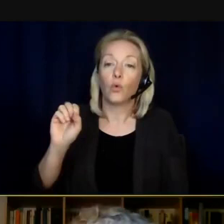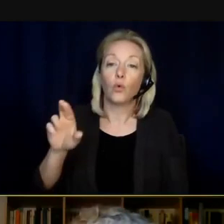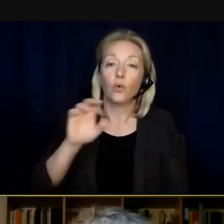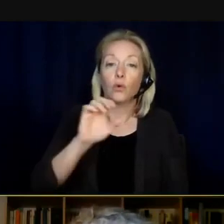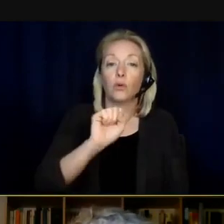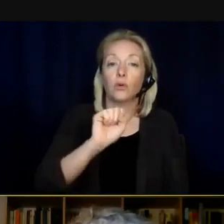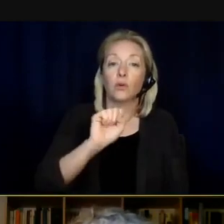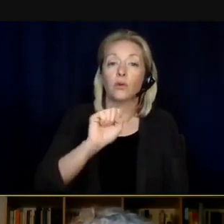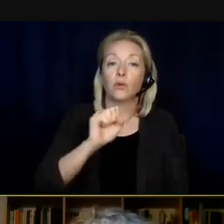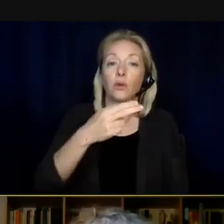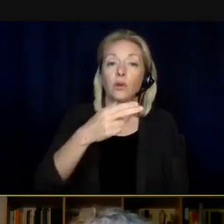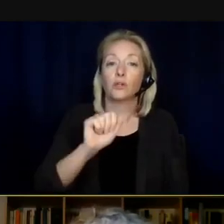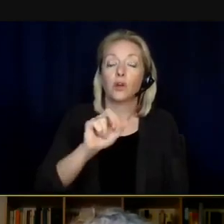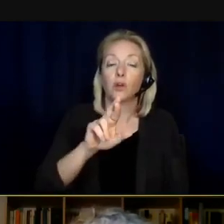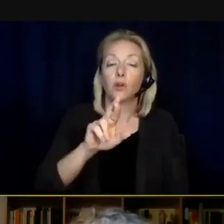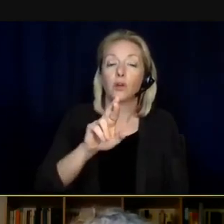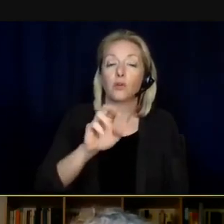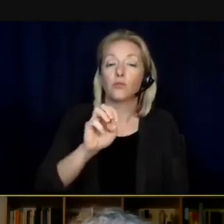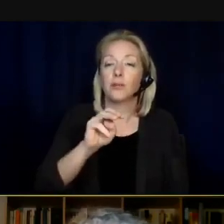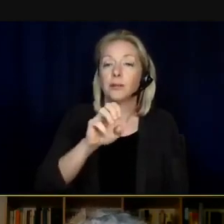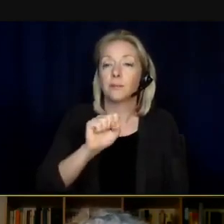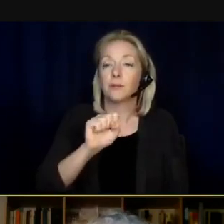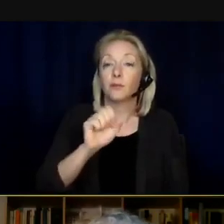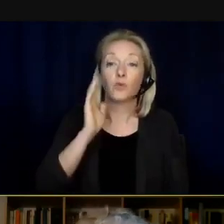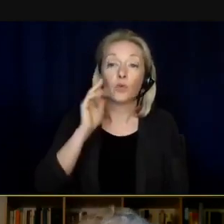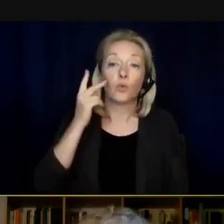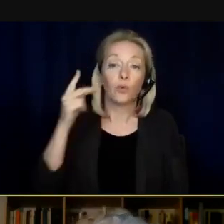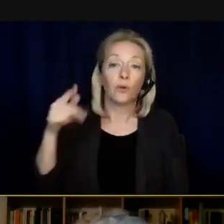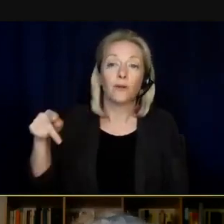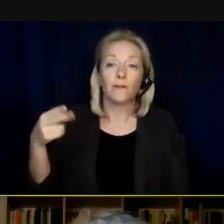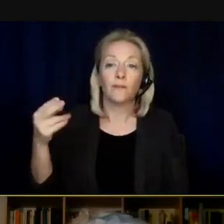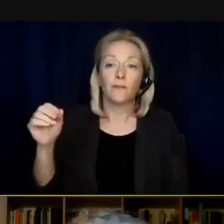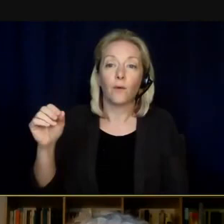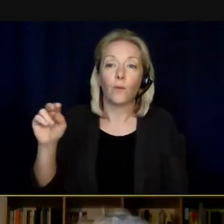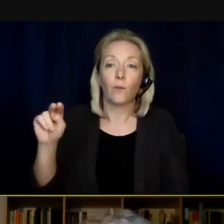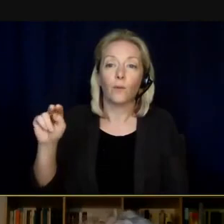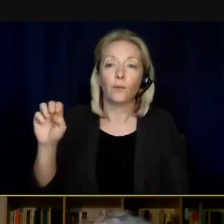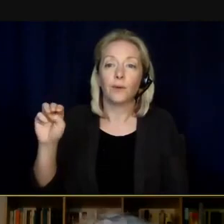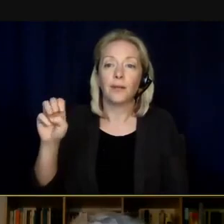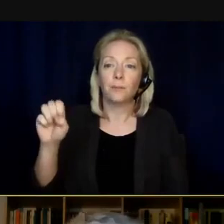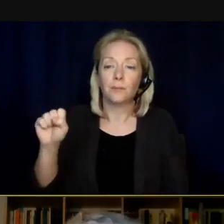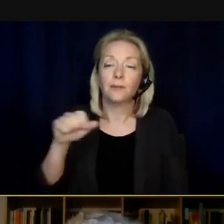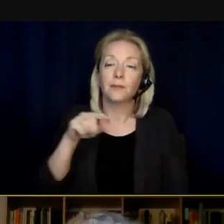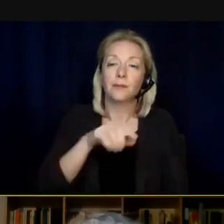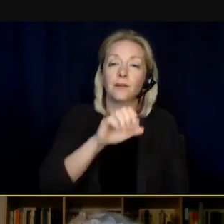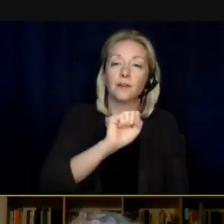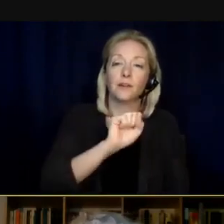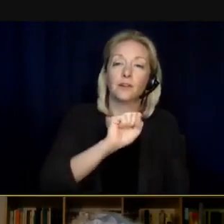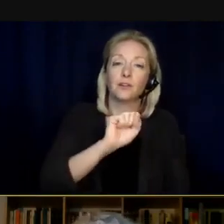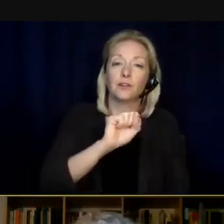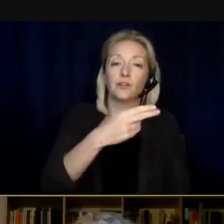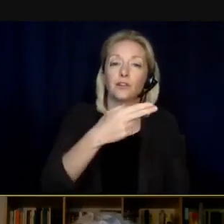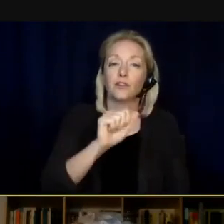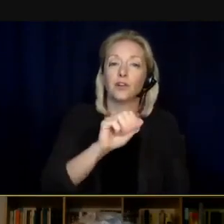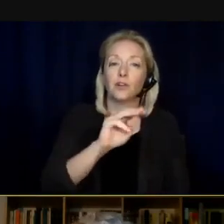some other shereens with sign language, like speed and facial expression and body position. But we